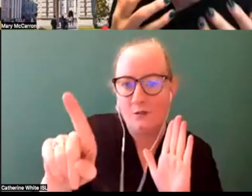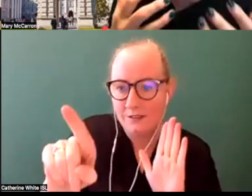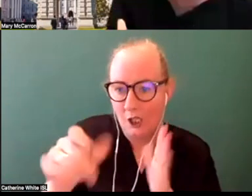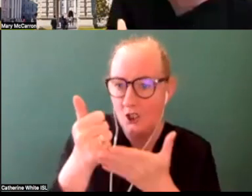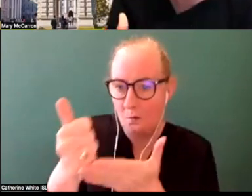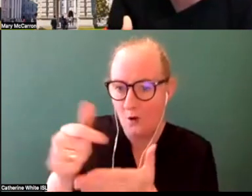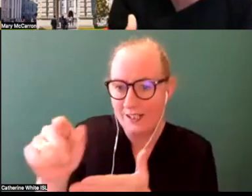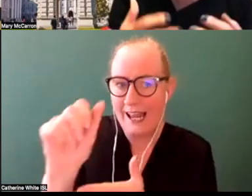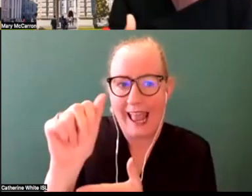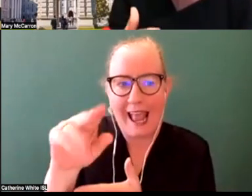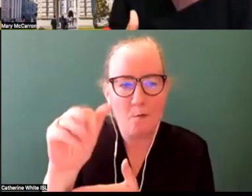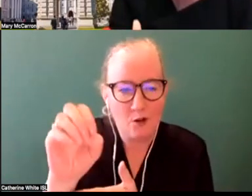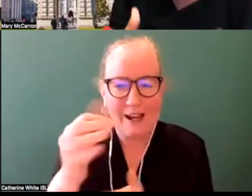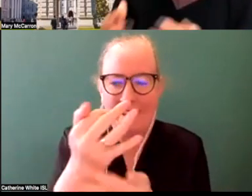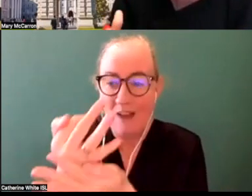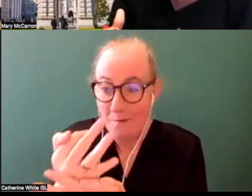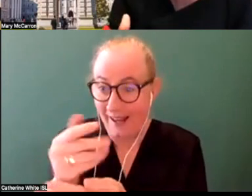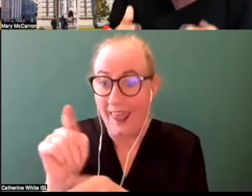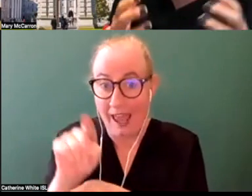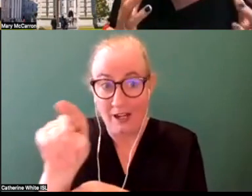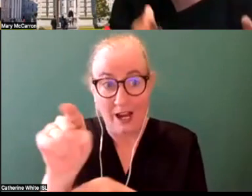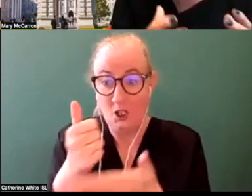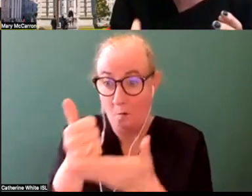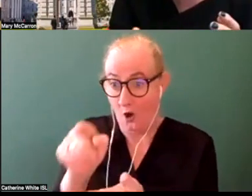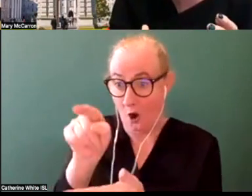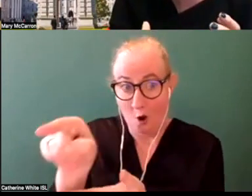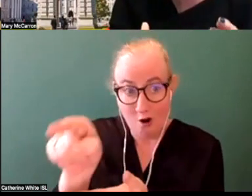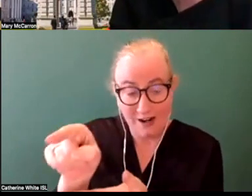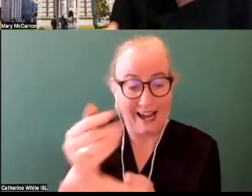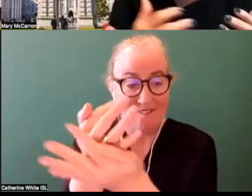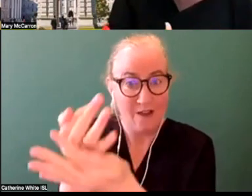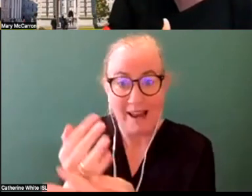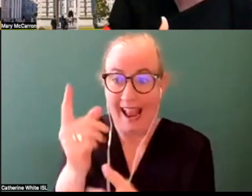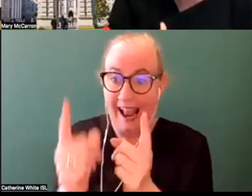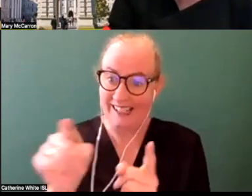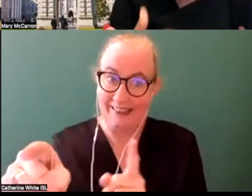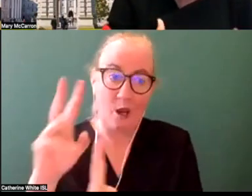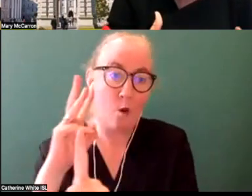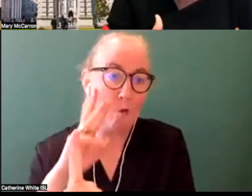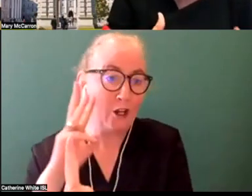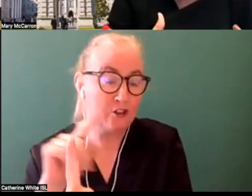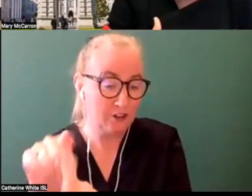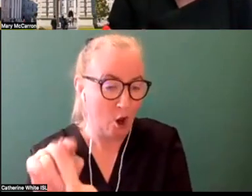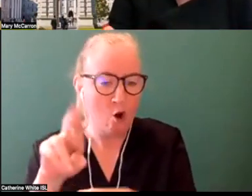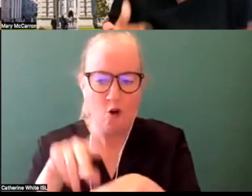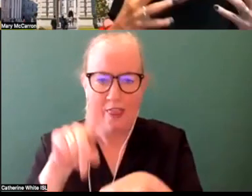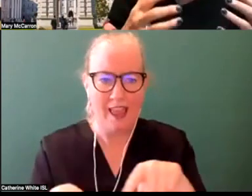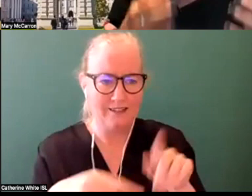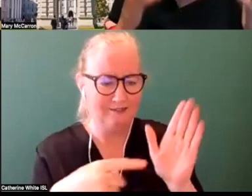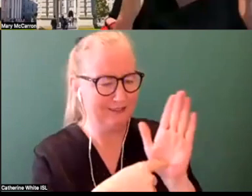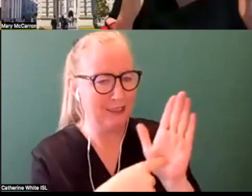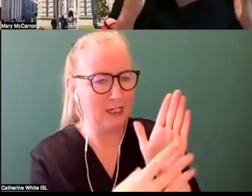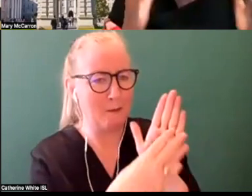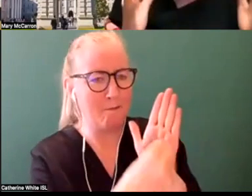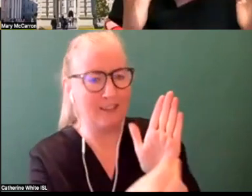family member as Anne-Marie and the family member and they wish. rather than feeling the model is to build